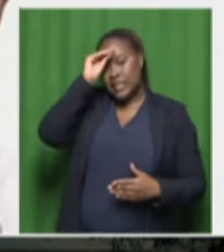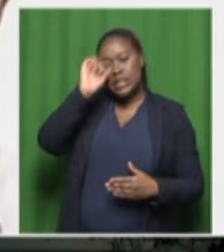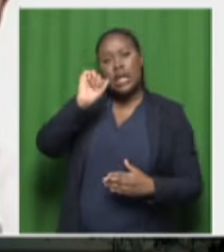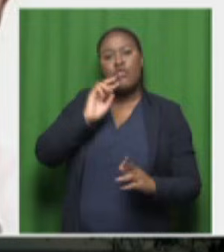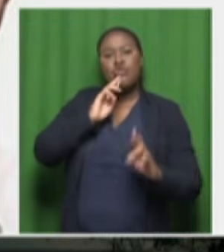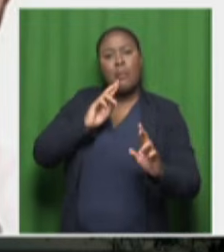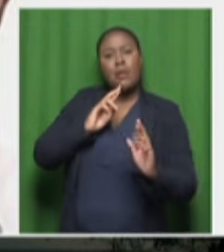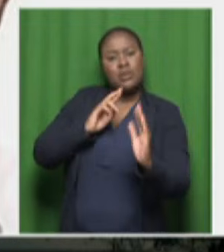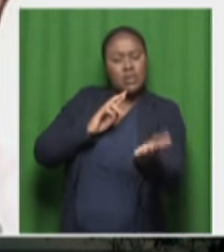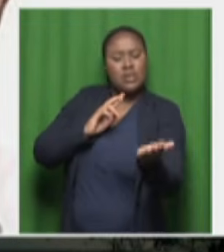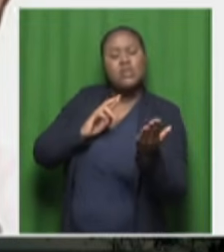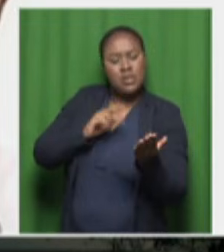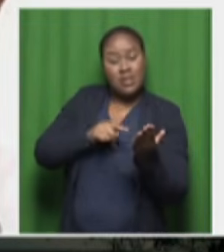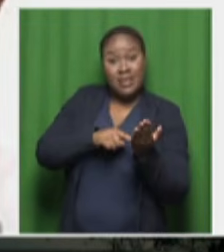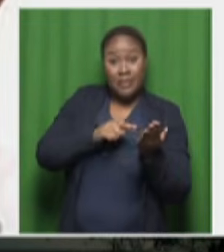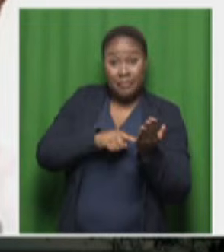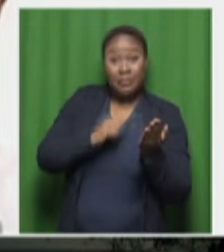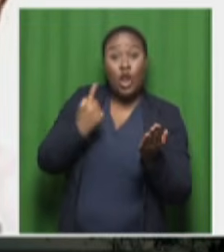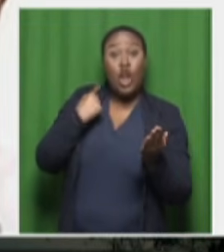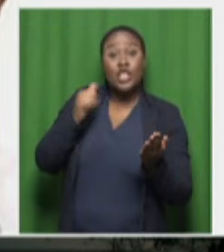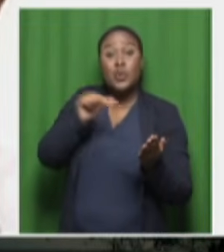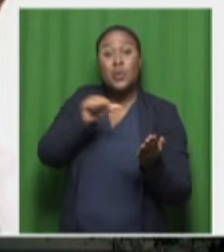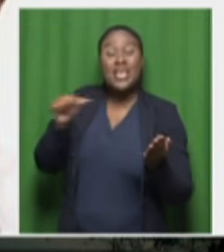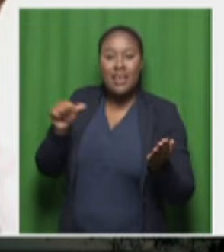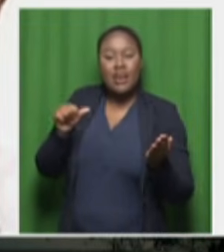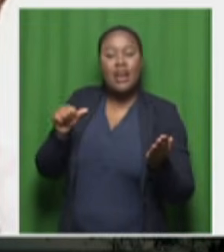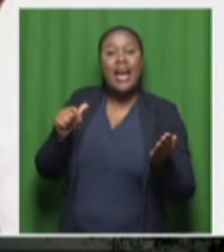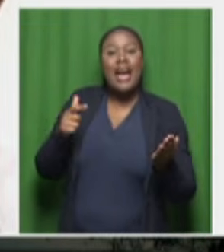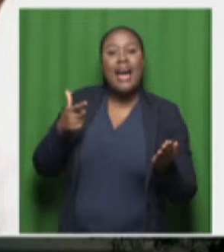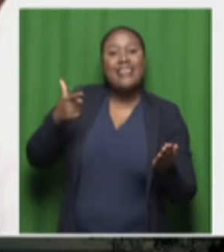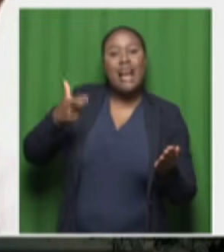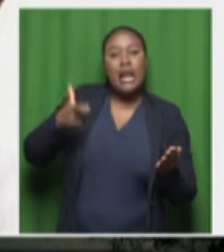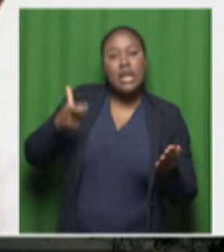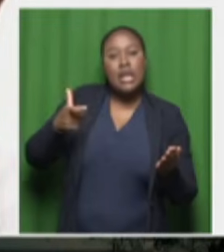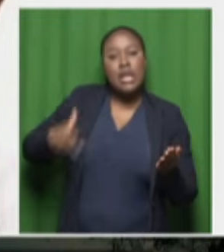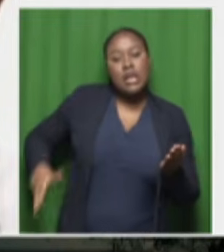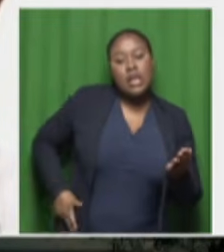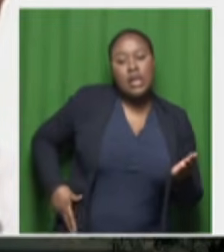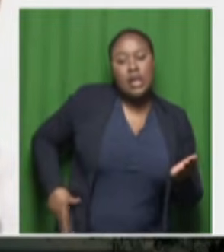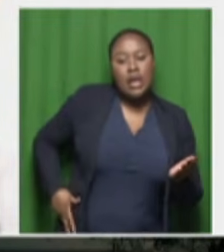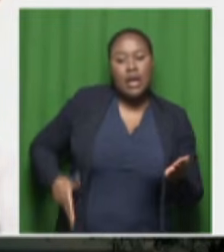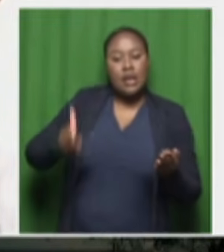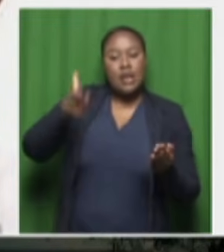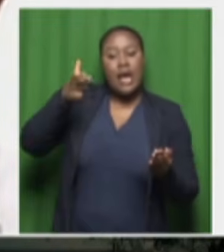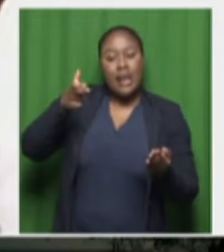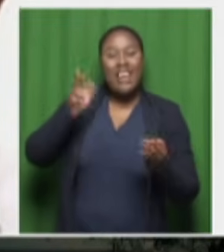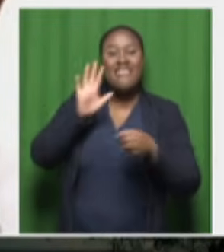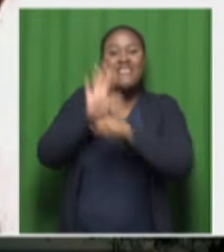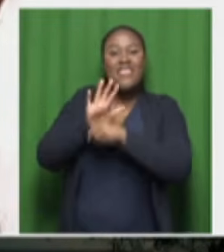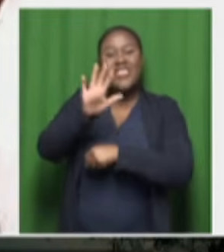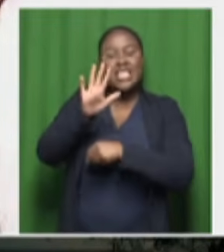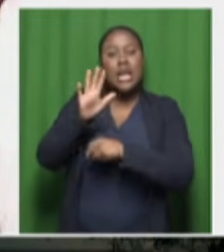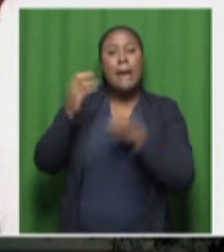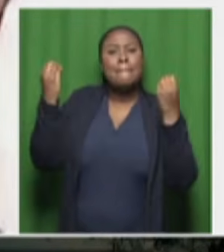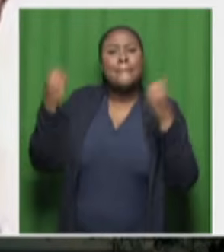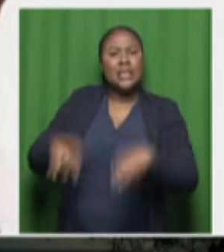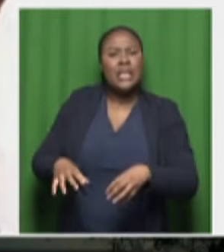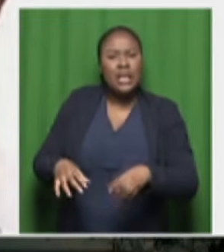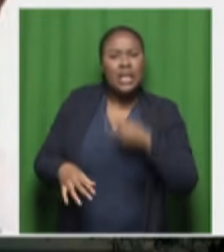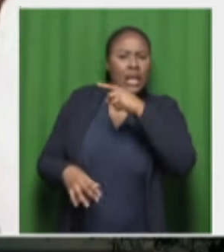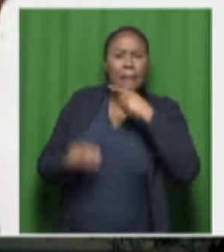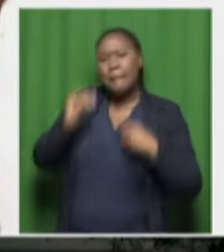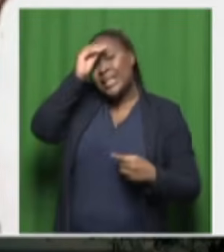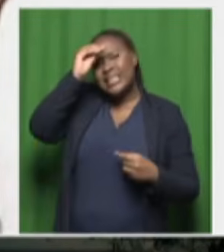that last week 15 guns went missing from the Mitchells Plain police station. So how does that